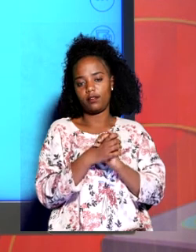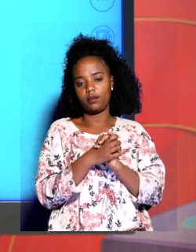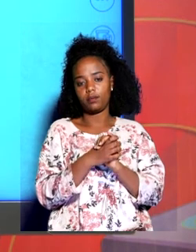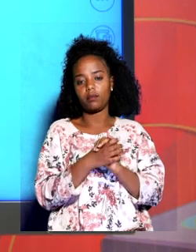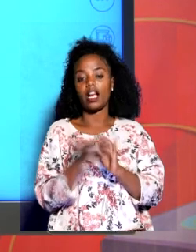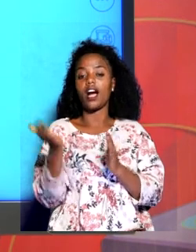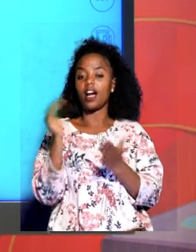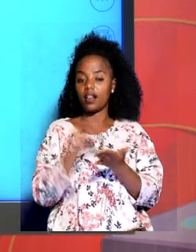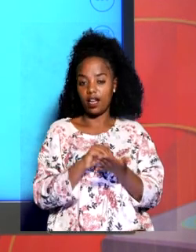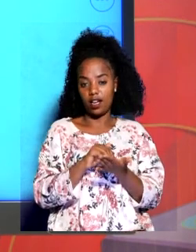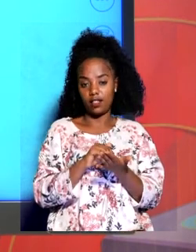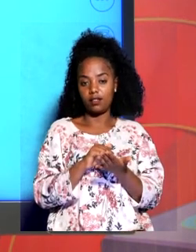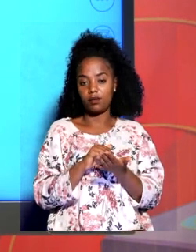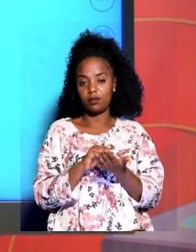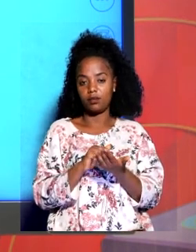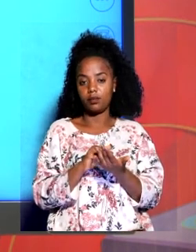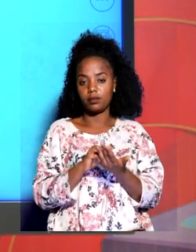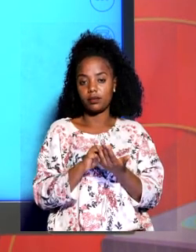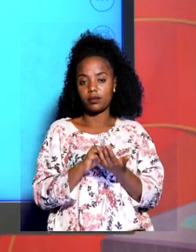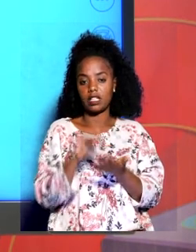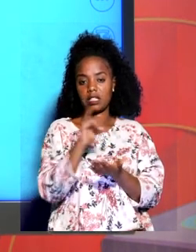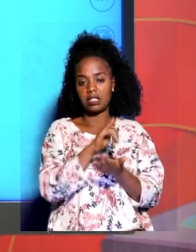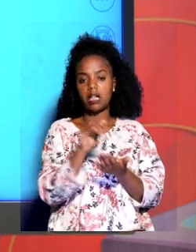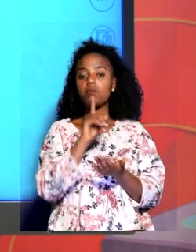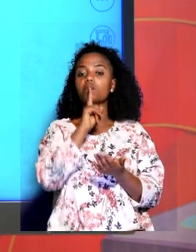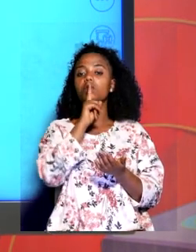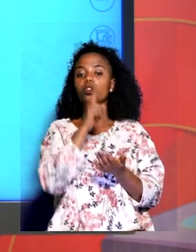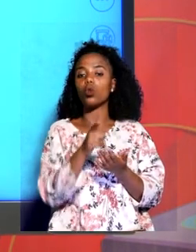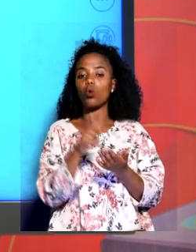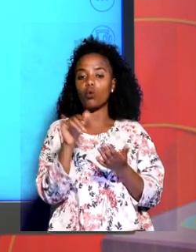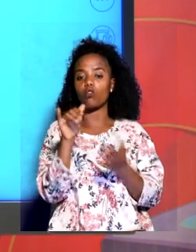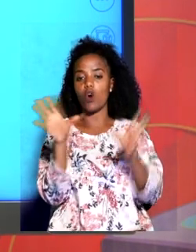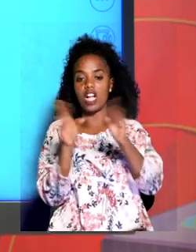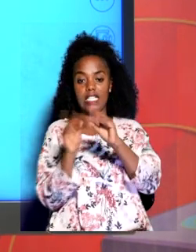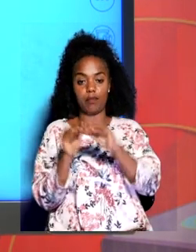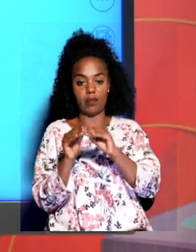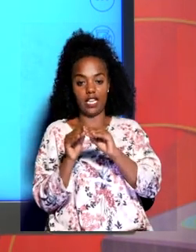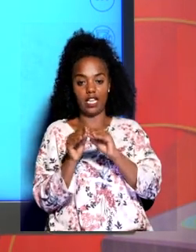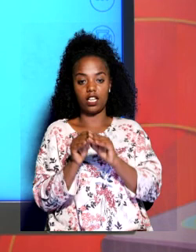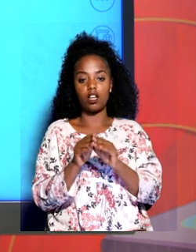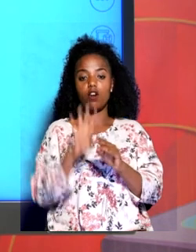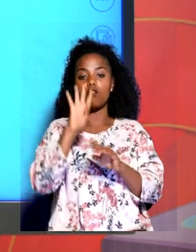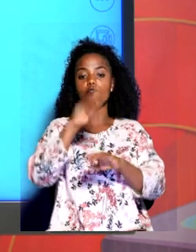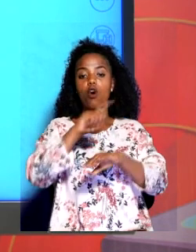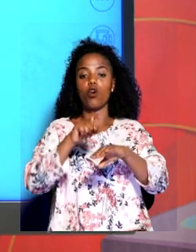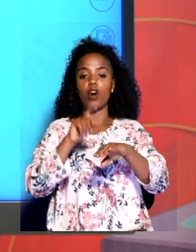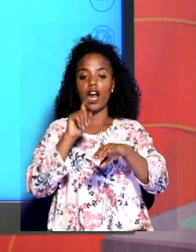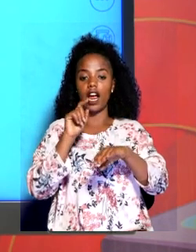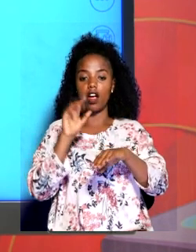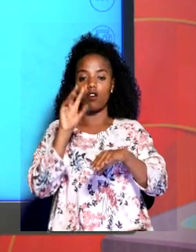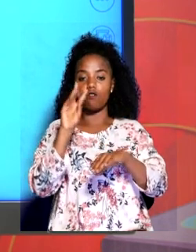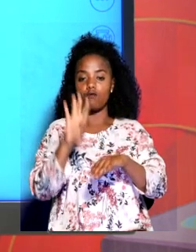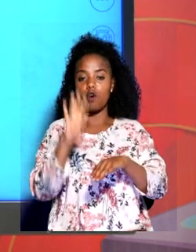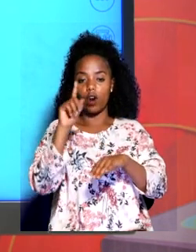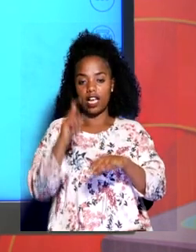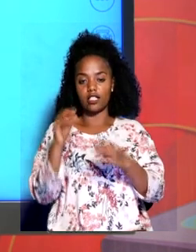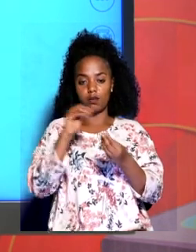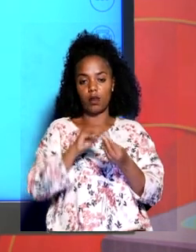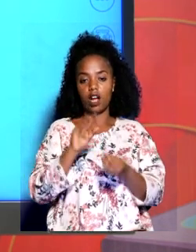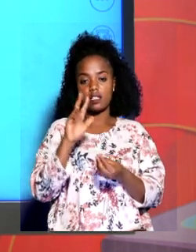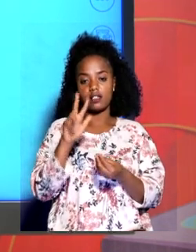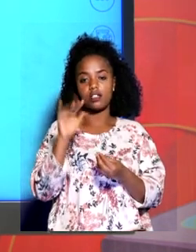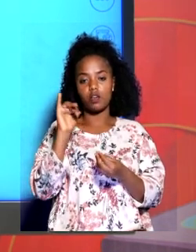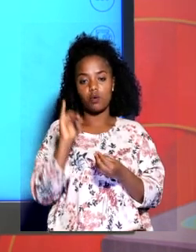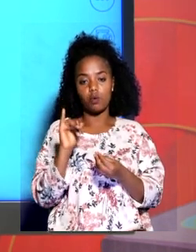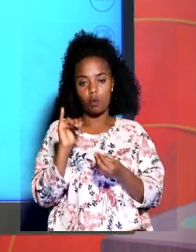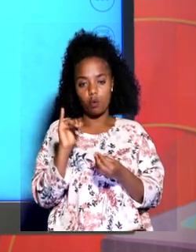112. And again, same is true for this one, 4x plus 3y must be less than or